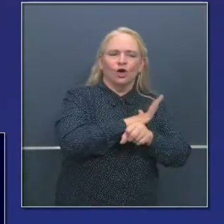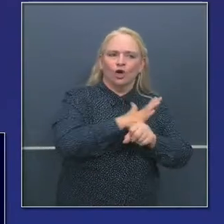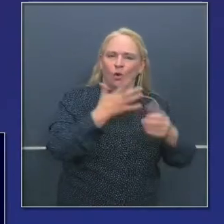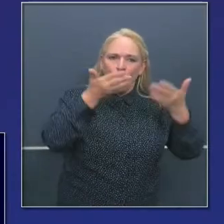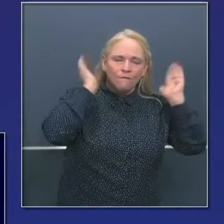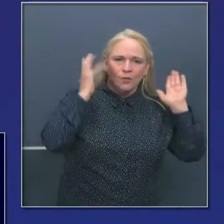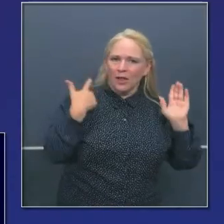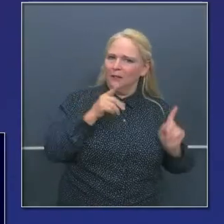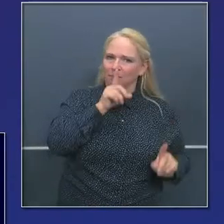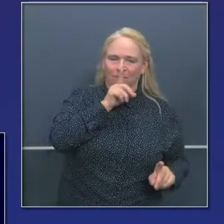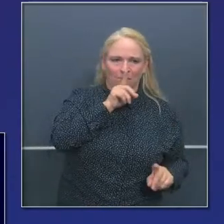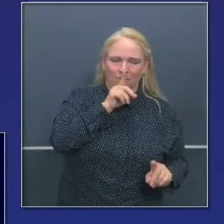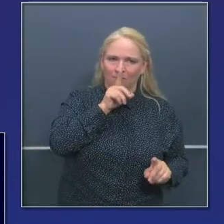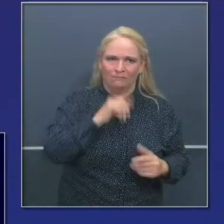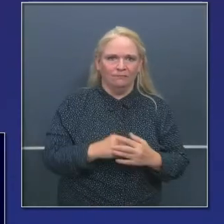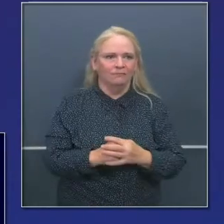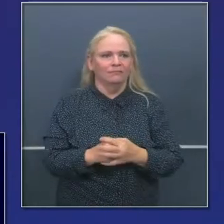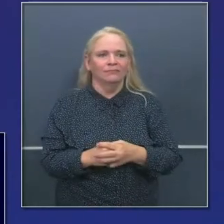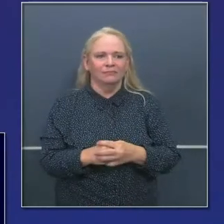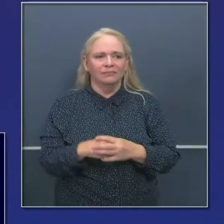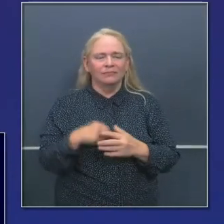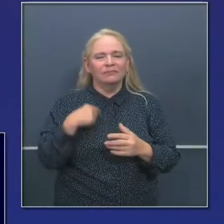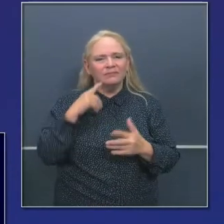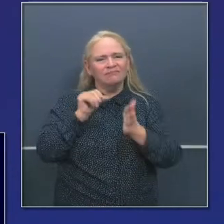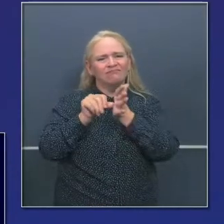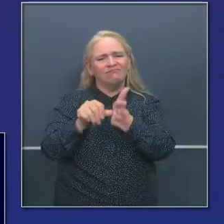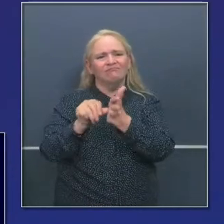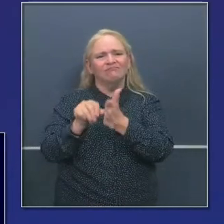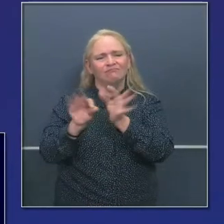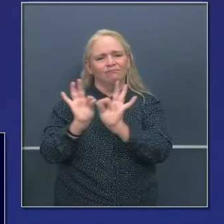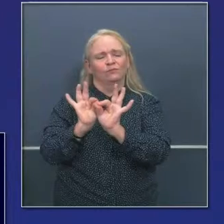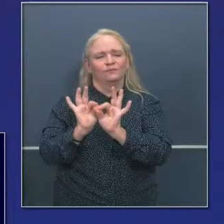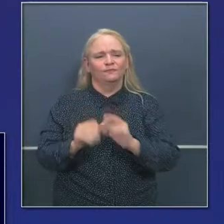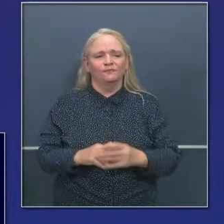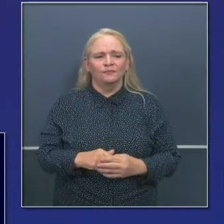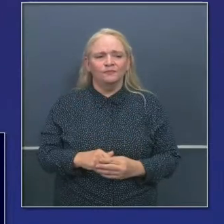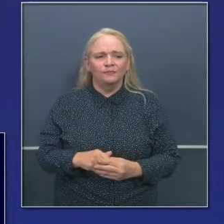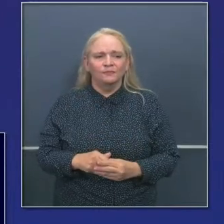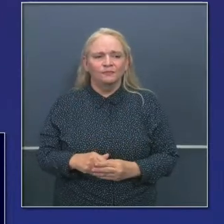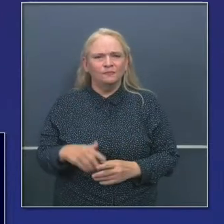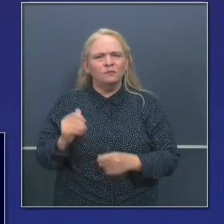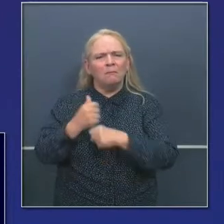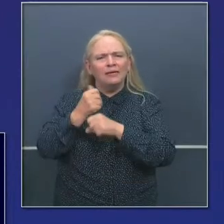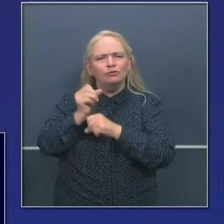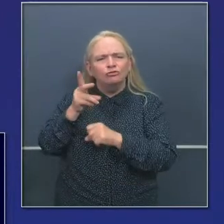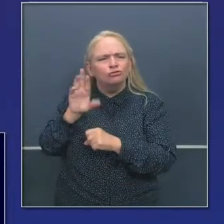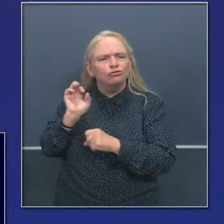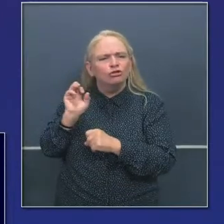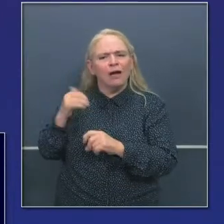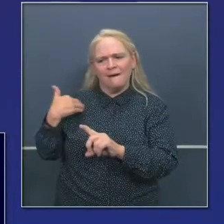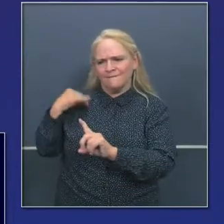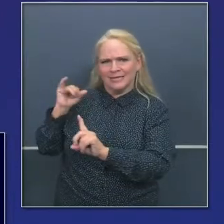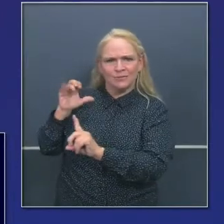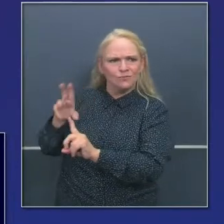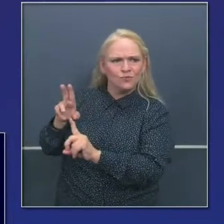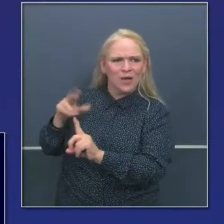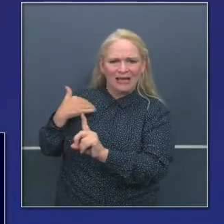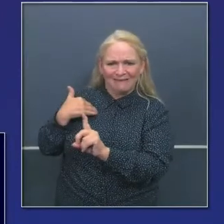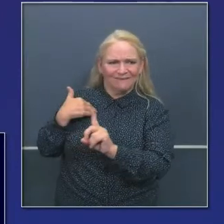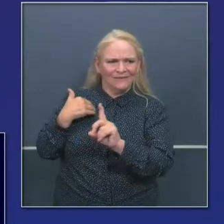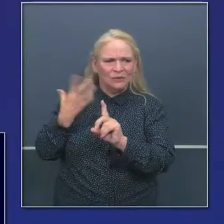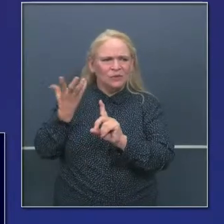outside of an emergency for a COVID-related cause, to make sure our ICUs accordingly are free from